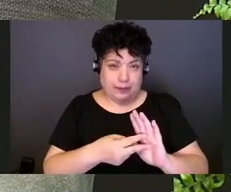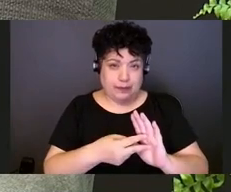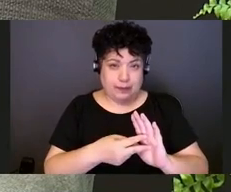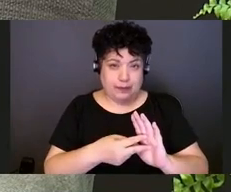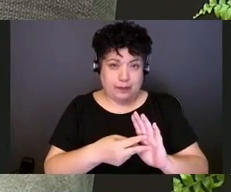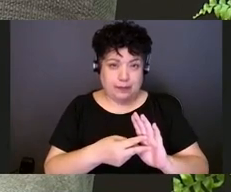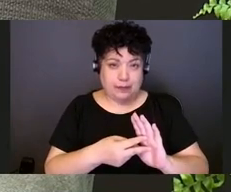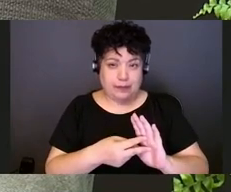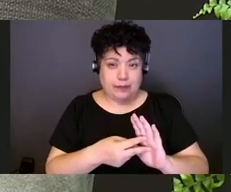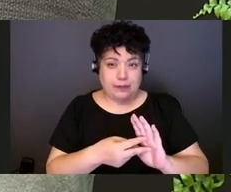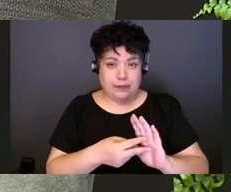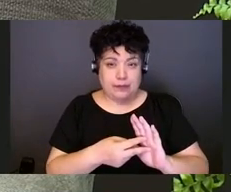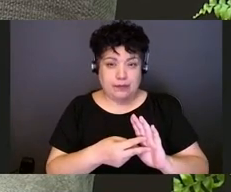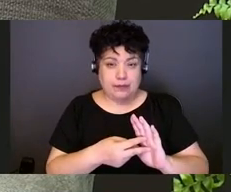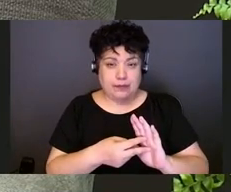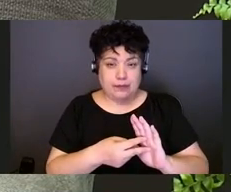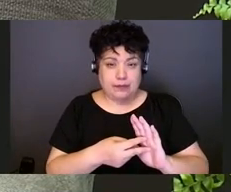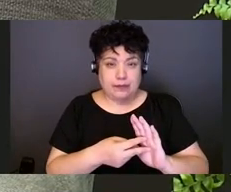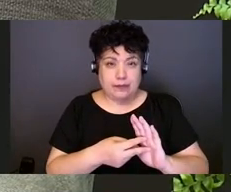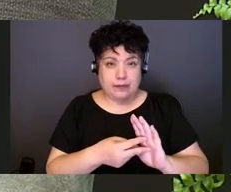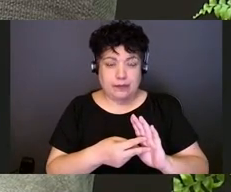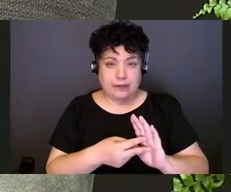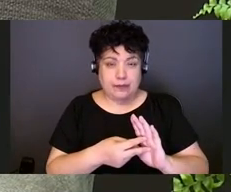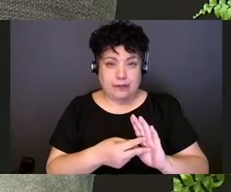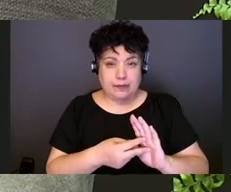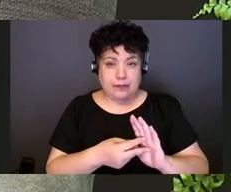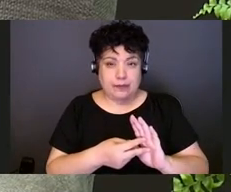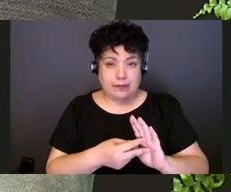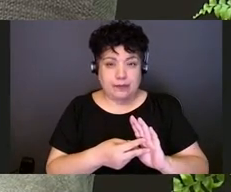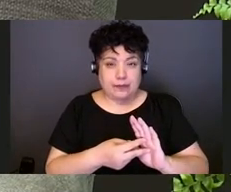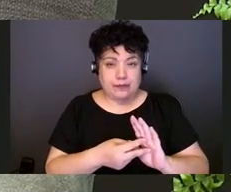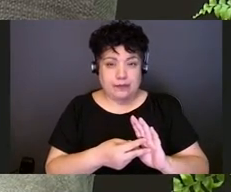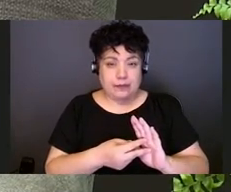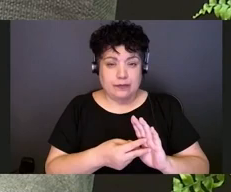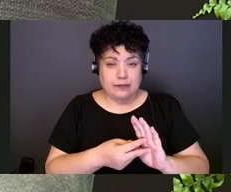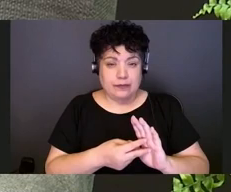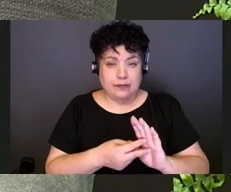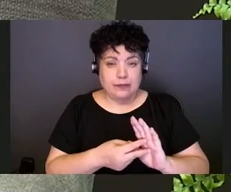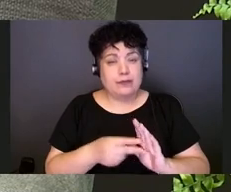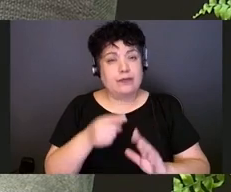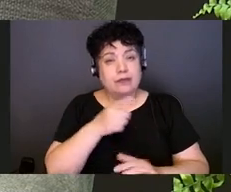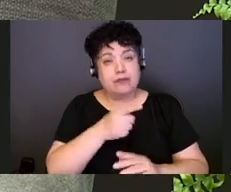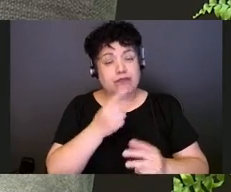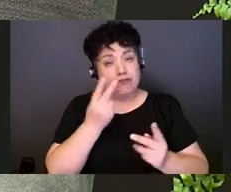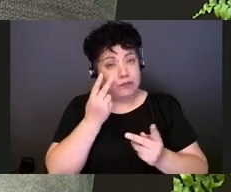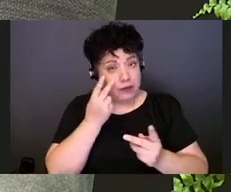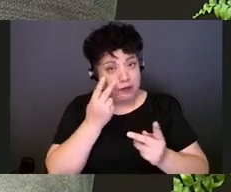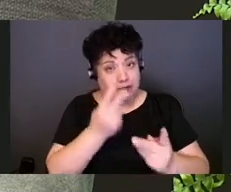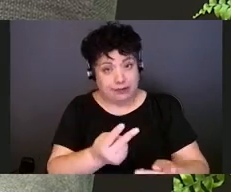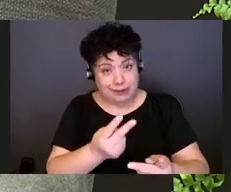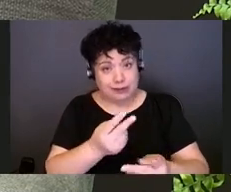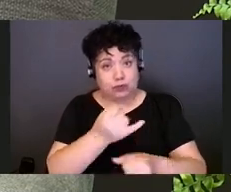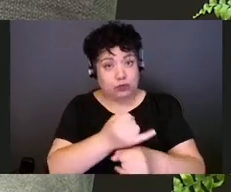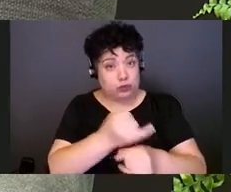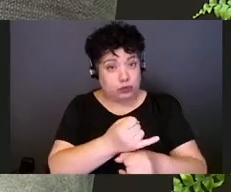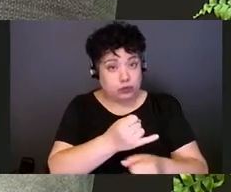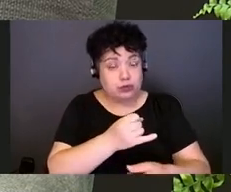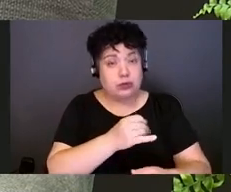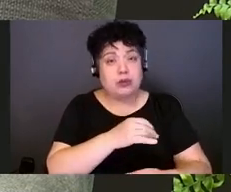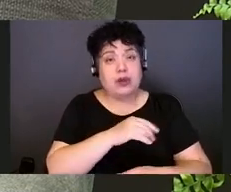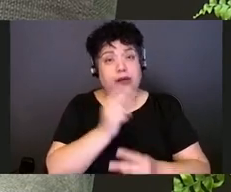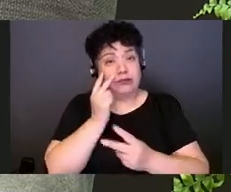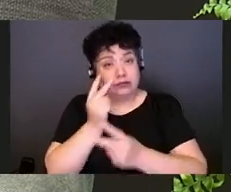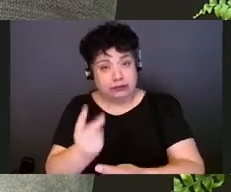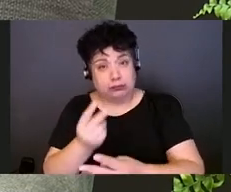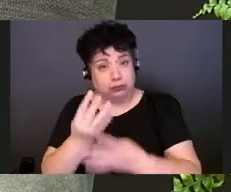saying that that you went to visit the residential schools yes. and the prisons, and we're doing that